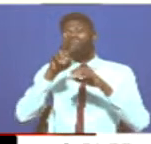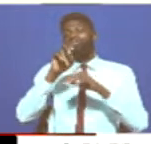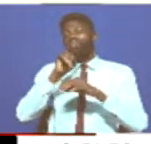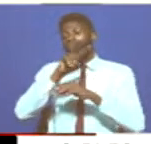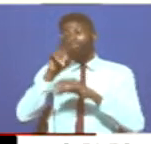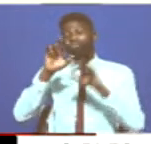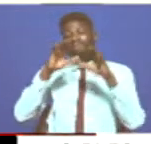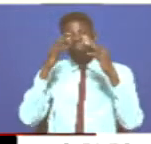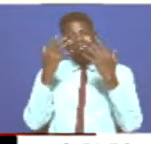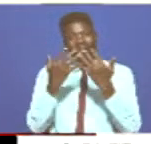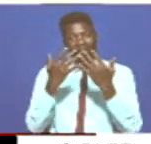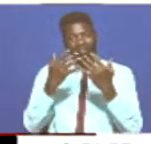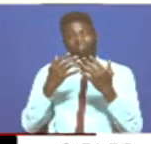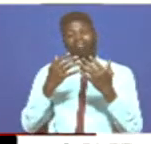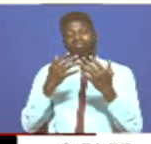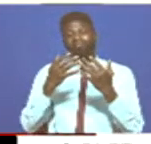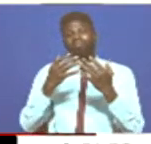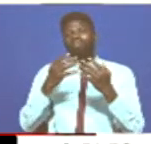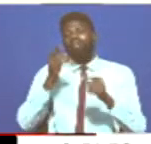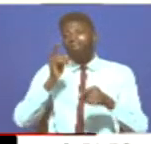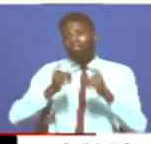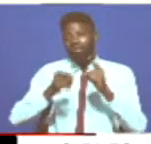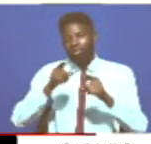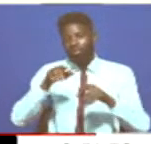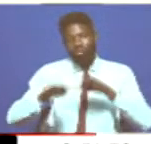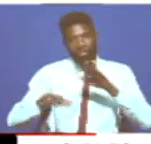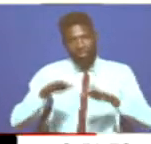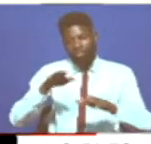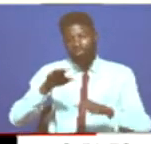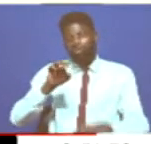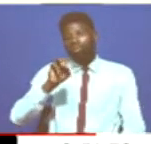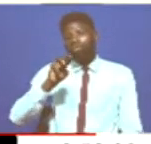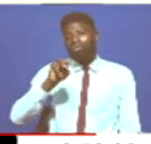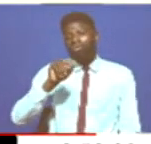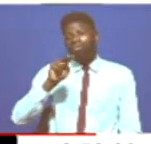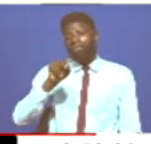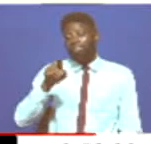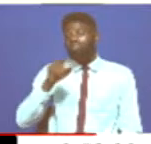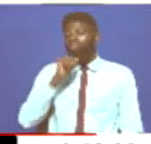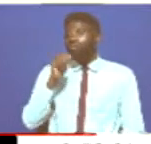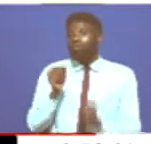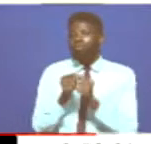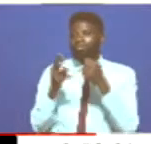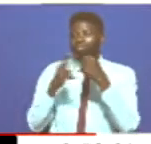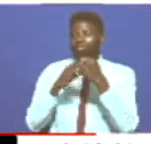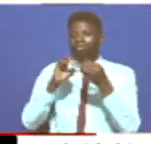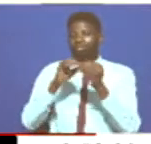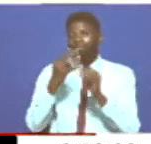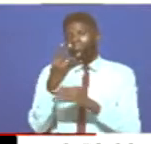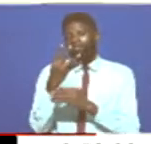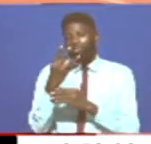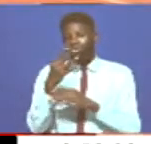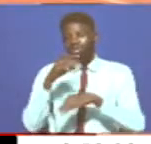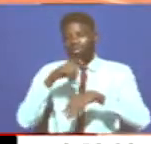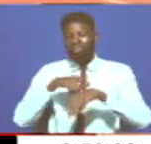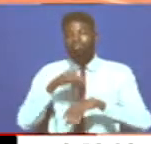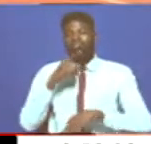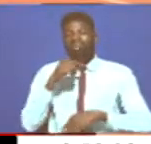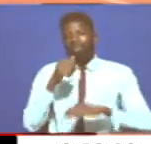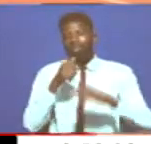Race Championship in Muscat, Oman. The 19-year-old finished fourth in the men's under 20 10-kilometer race.